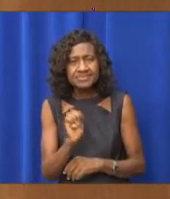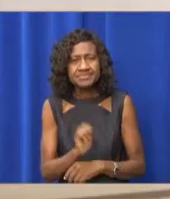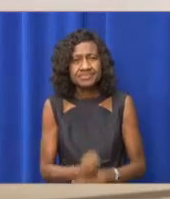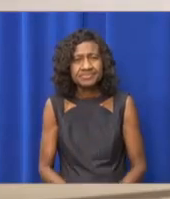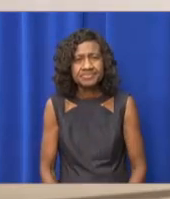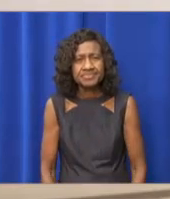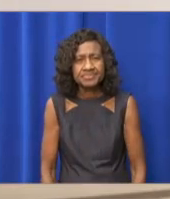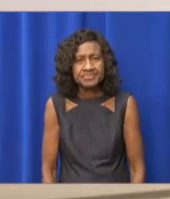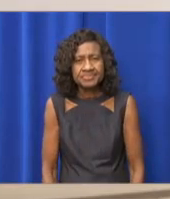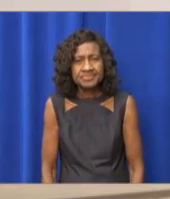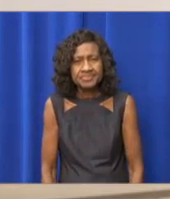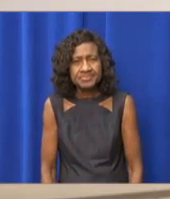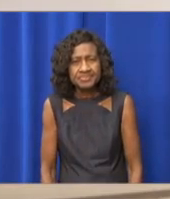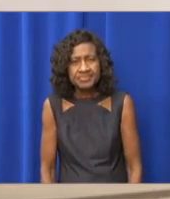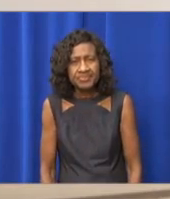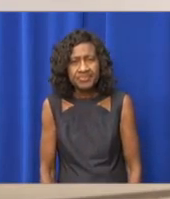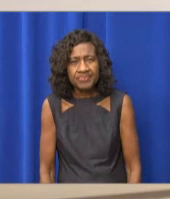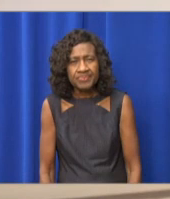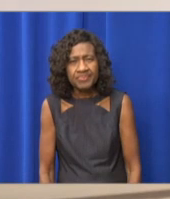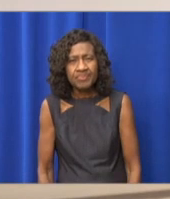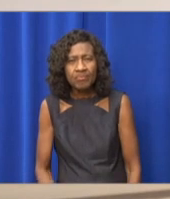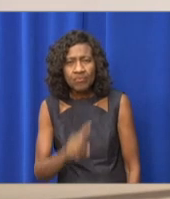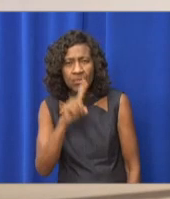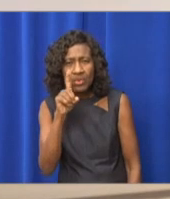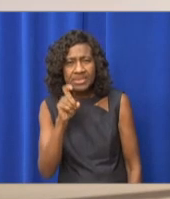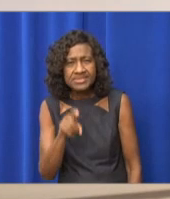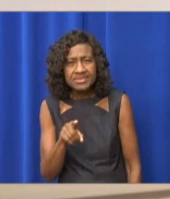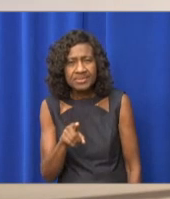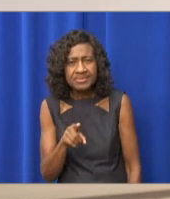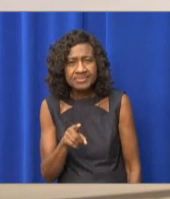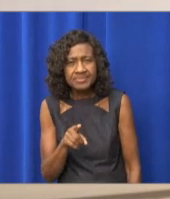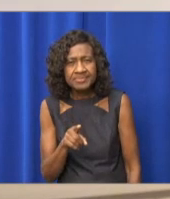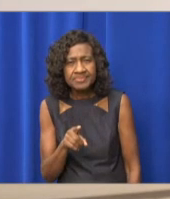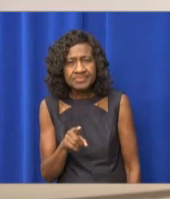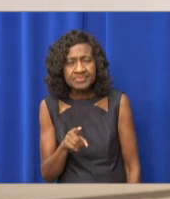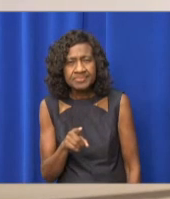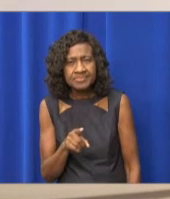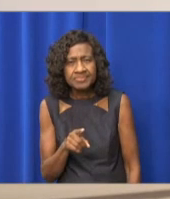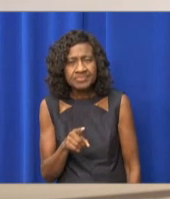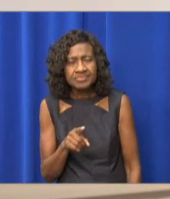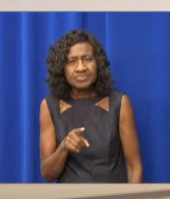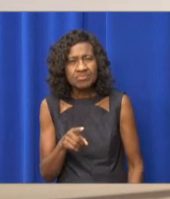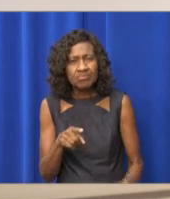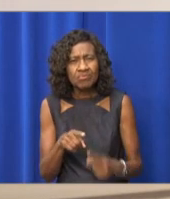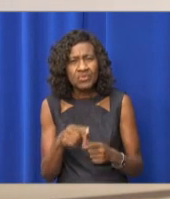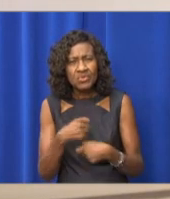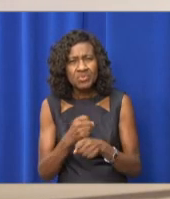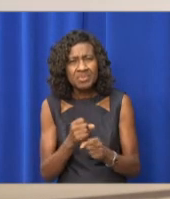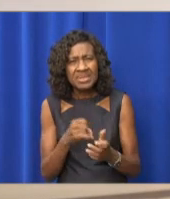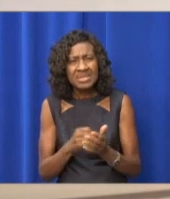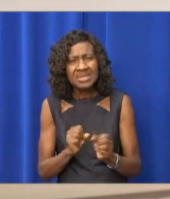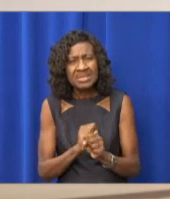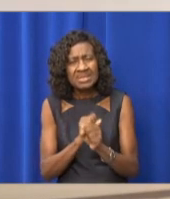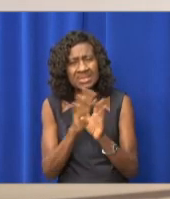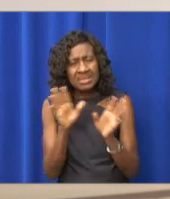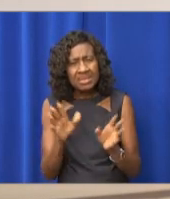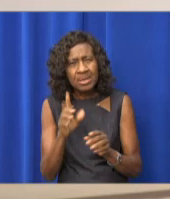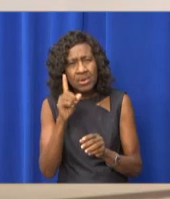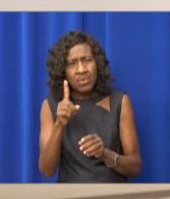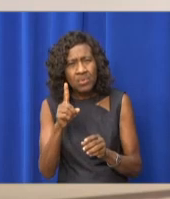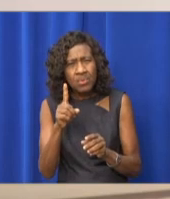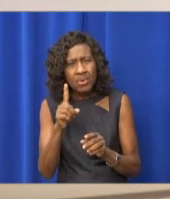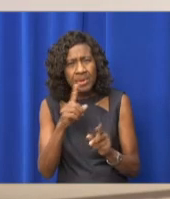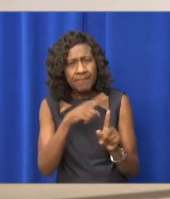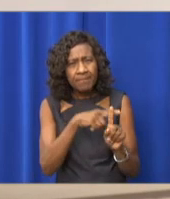Okay, great. Thank you very much. Now, just as for clarity, the one case that you reported today, we